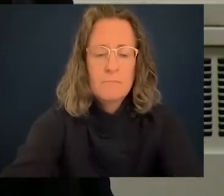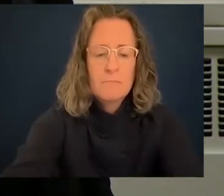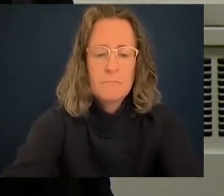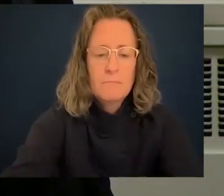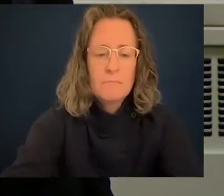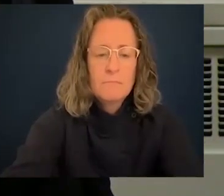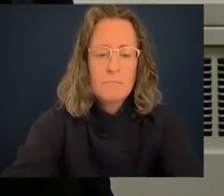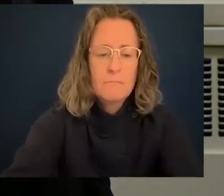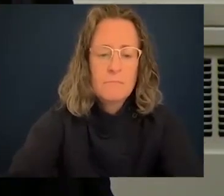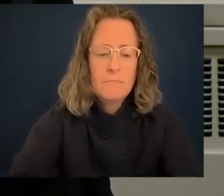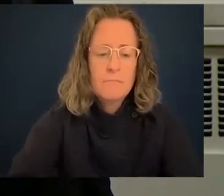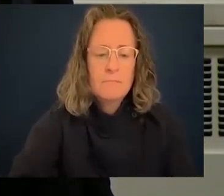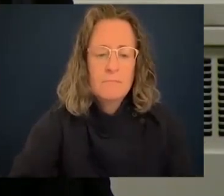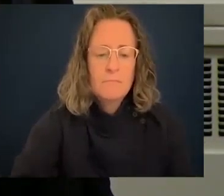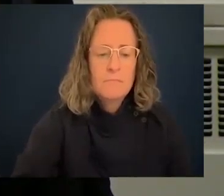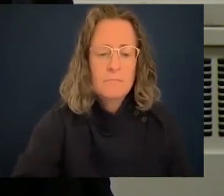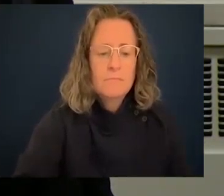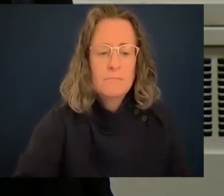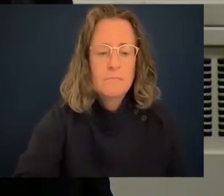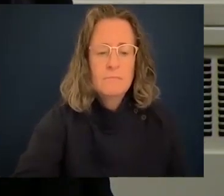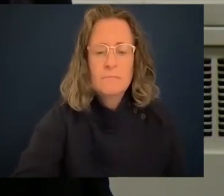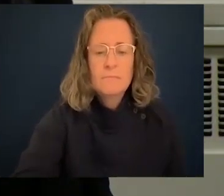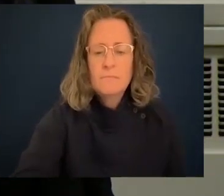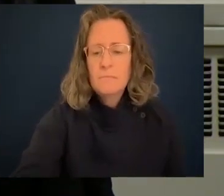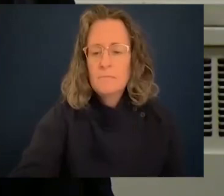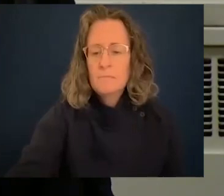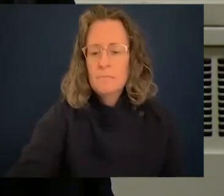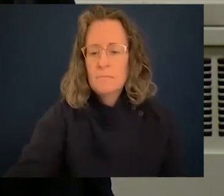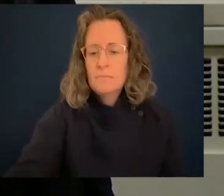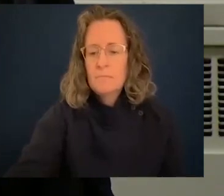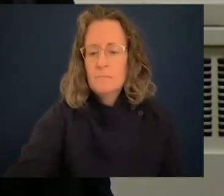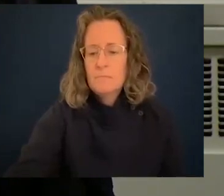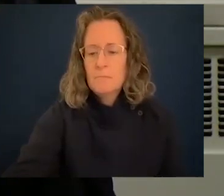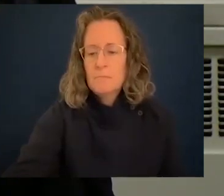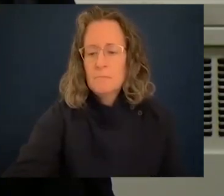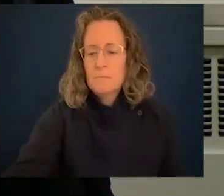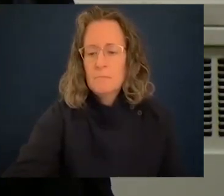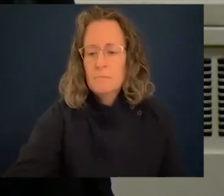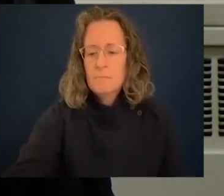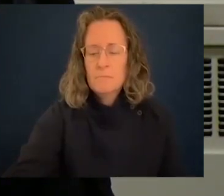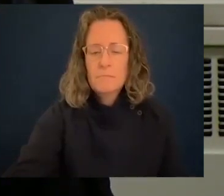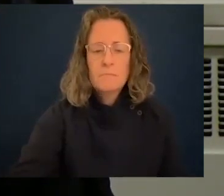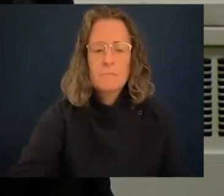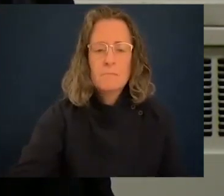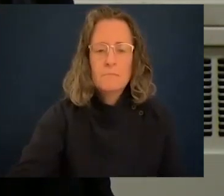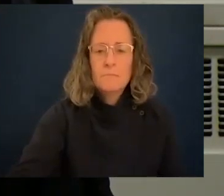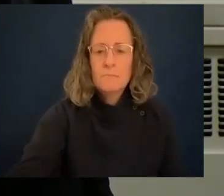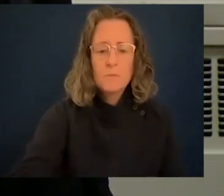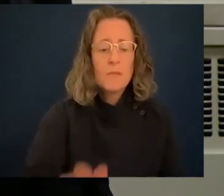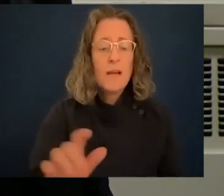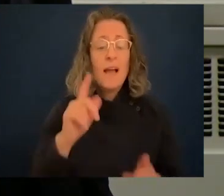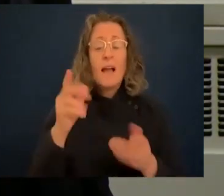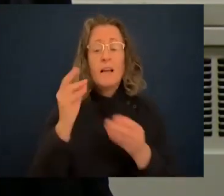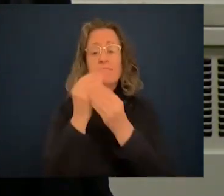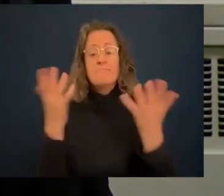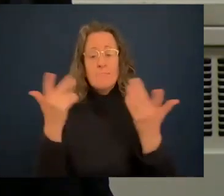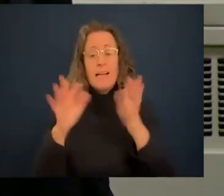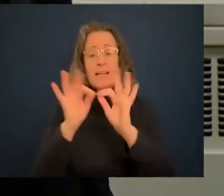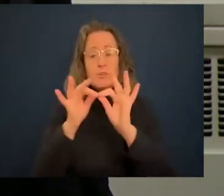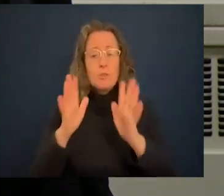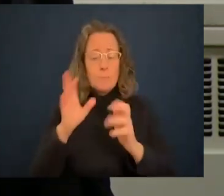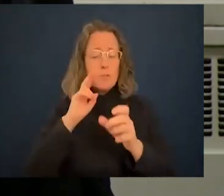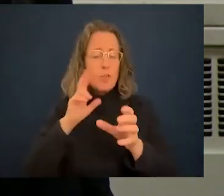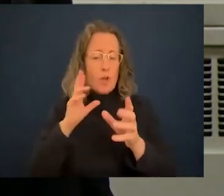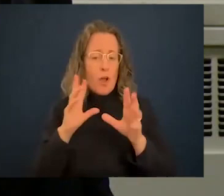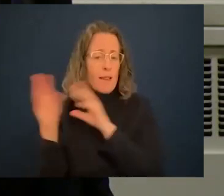let's start with preliminary on Liz yes is that okay sure okay I'll take the easy numbers can I can I ask